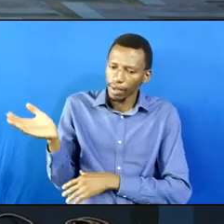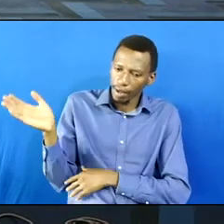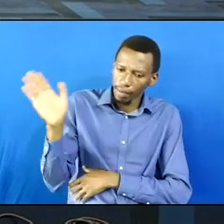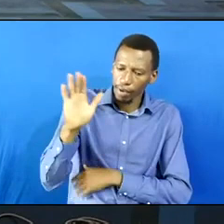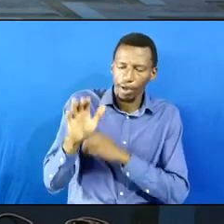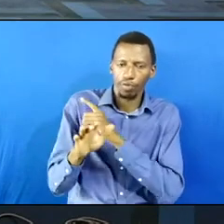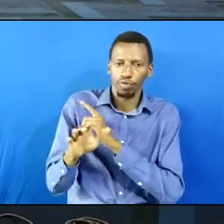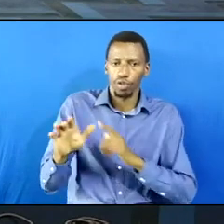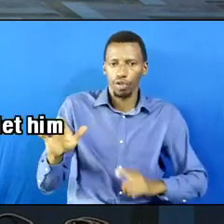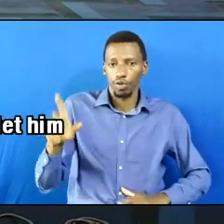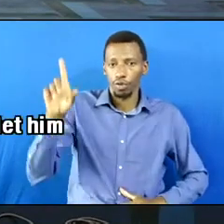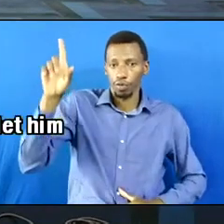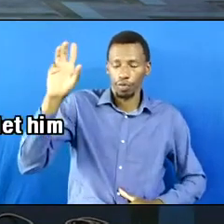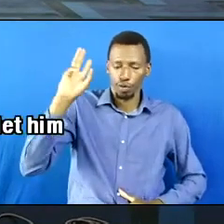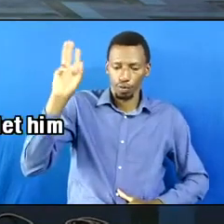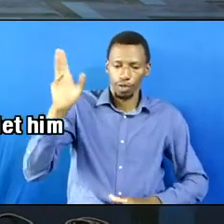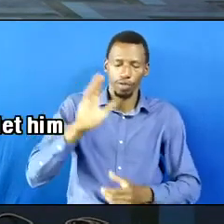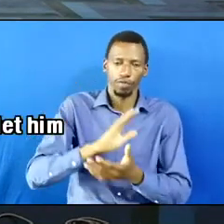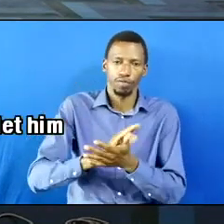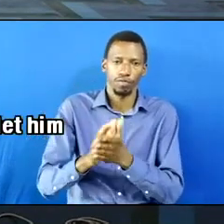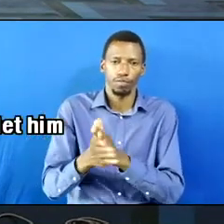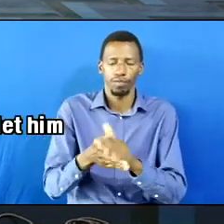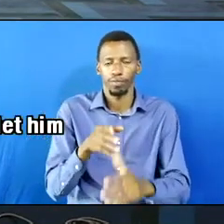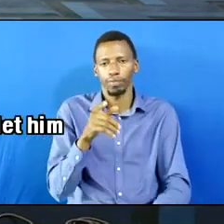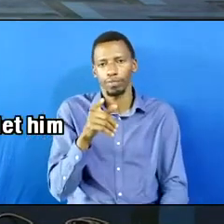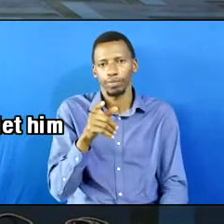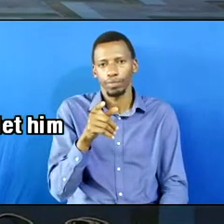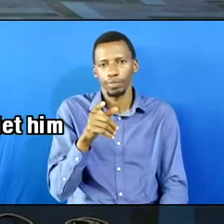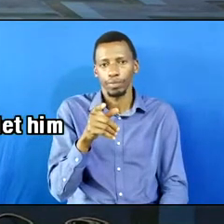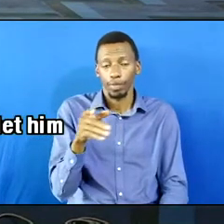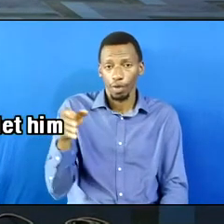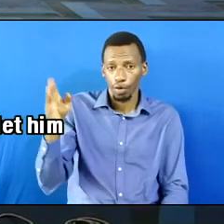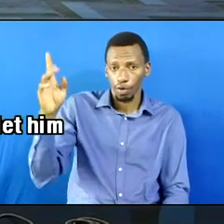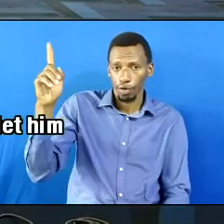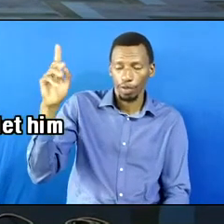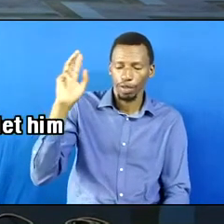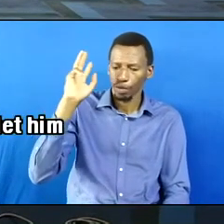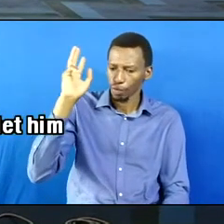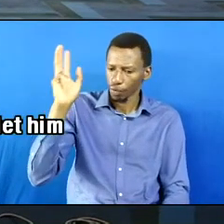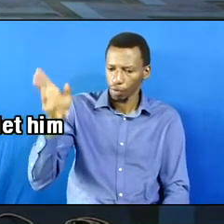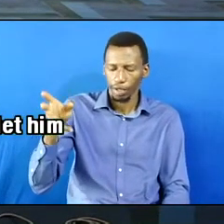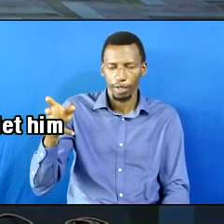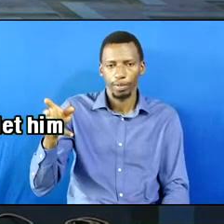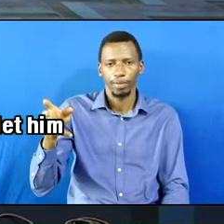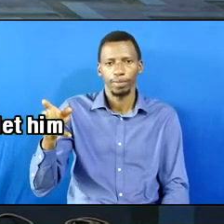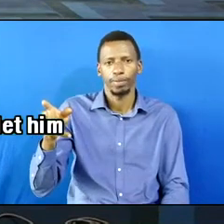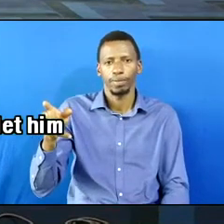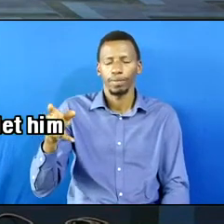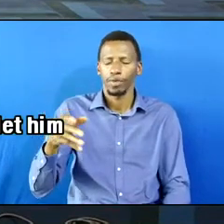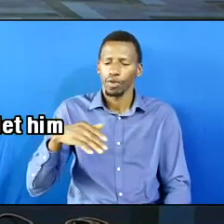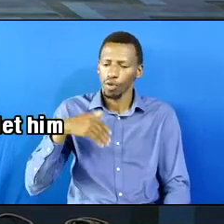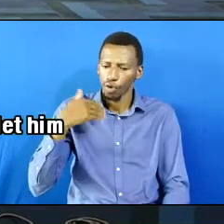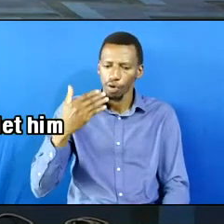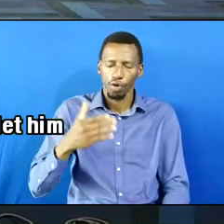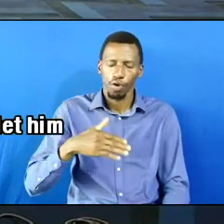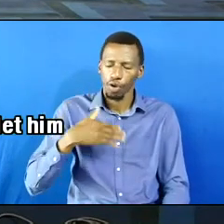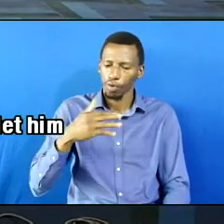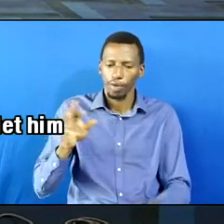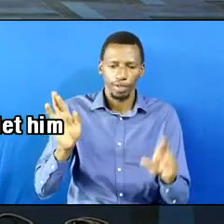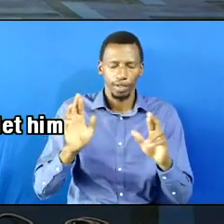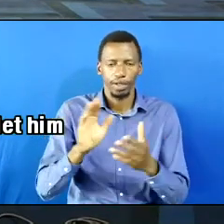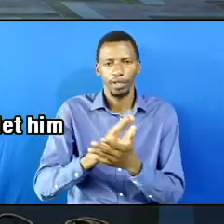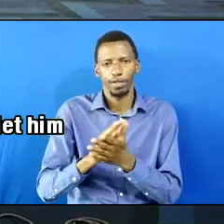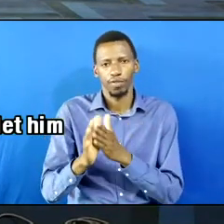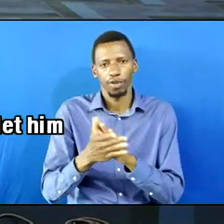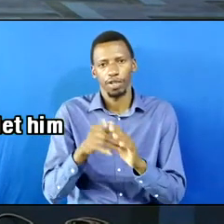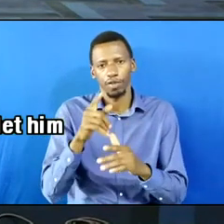have mercy upon him. And to our God, for he will abundantly pardon. Hallelujah.